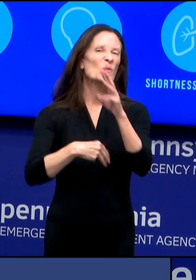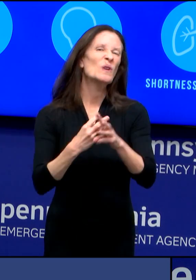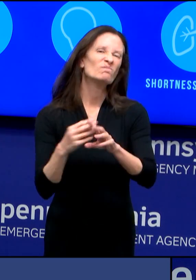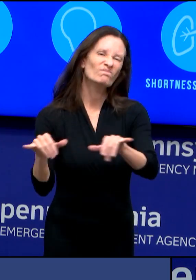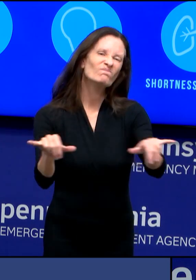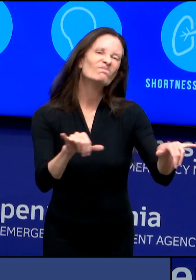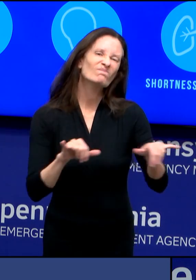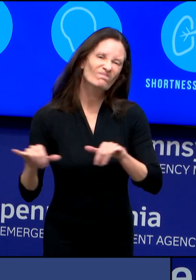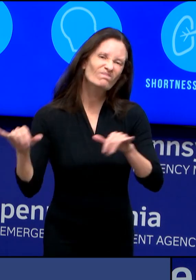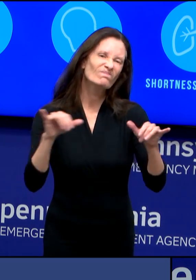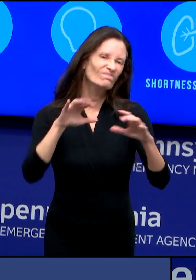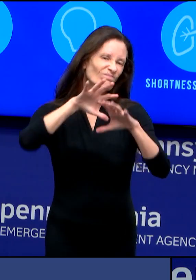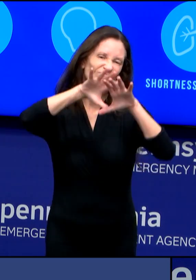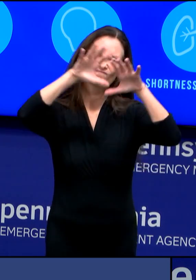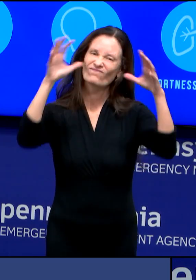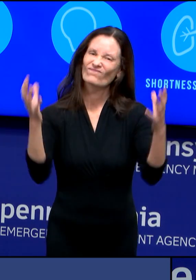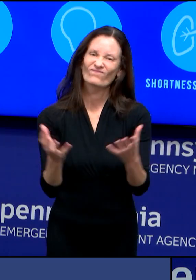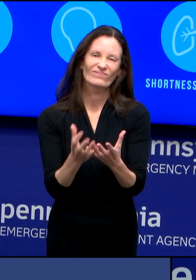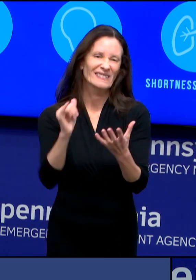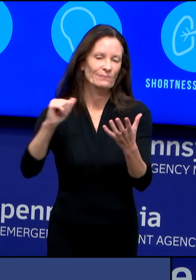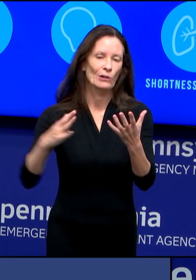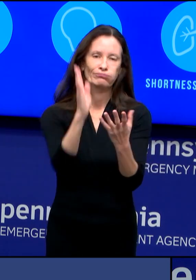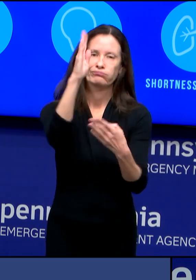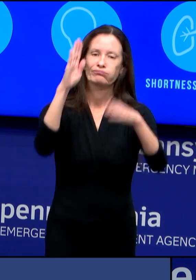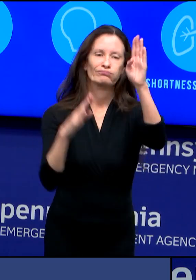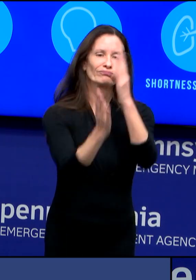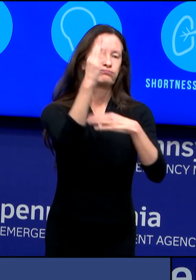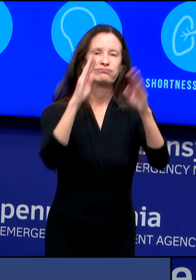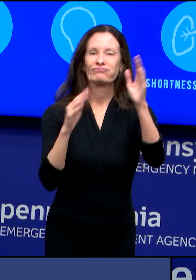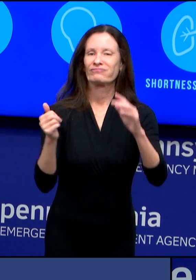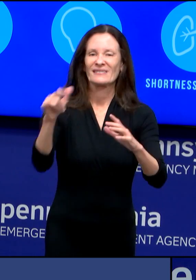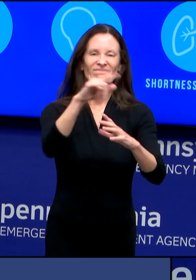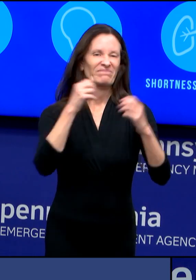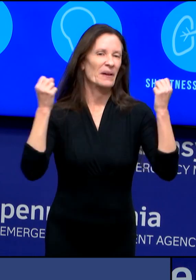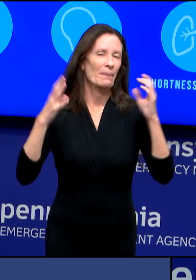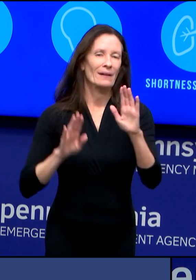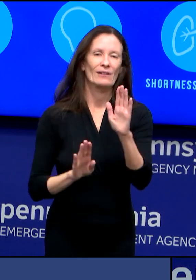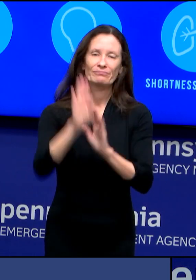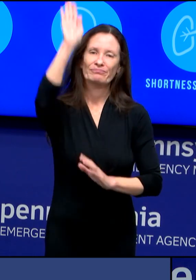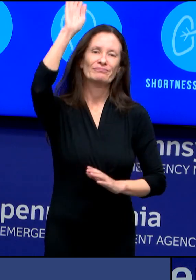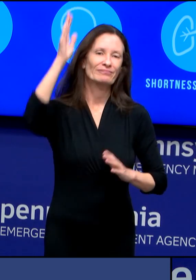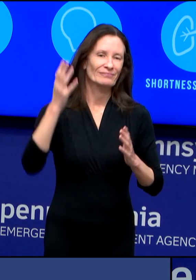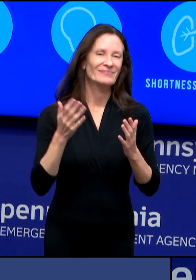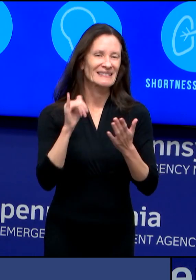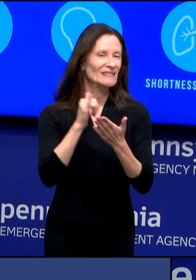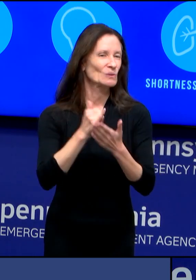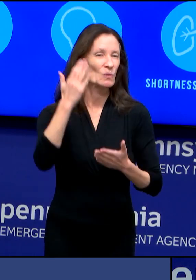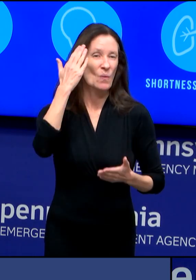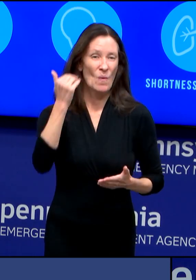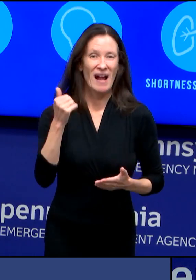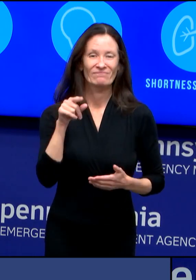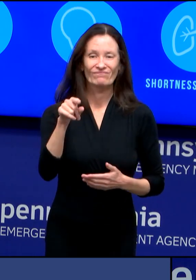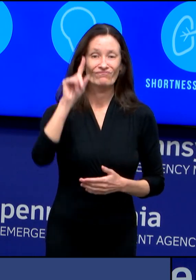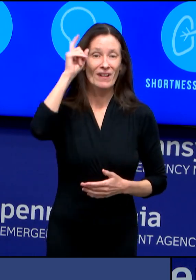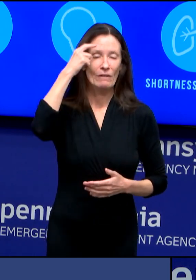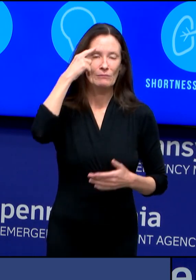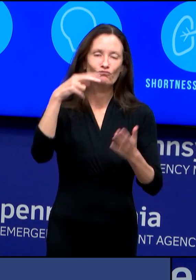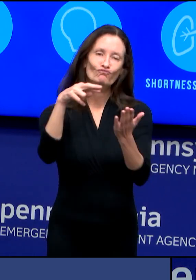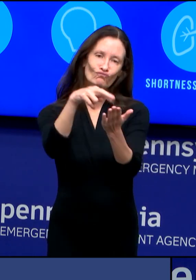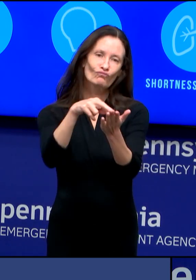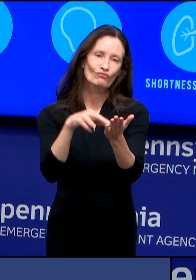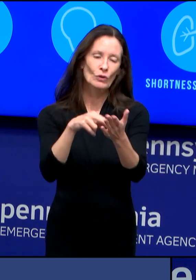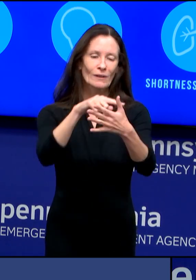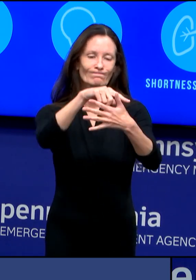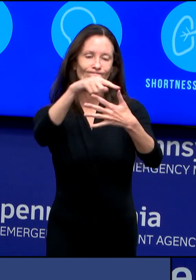and it's been going up in Pennsylvania. And that is why the governor is putting in place these prevention or mitigation